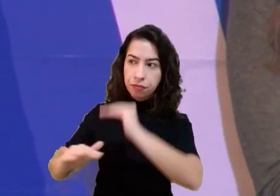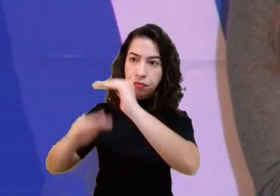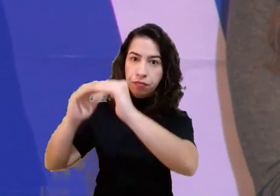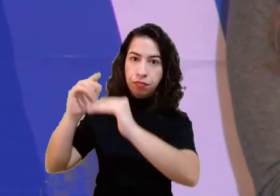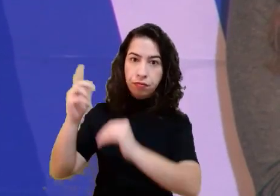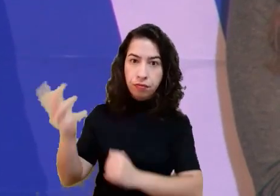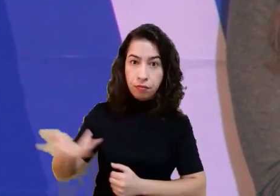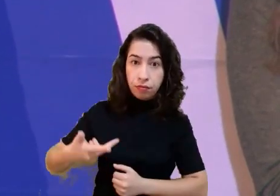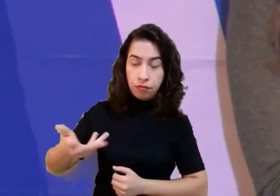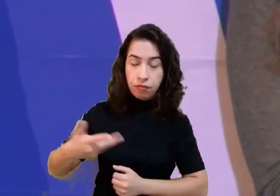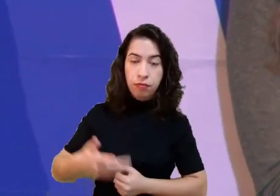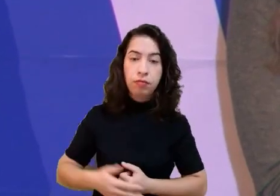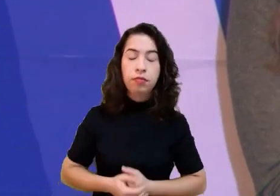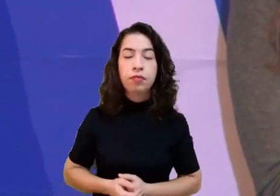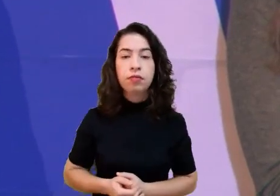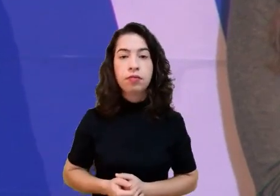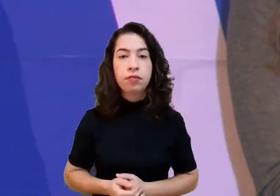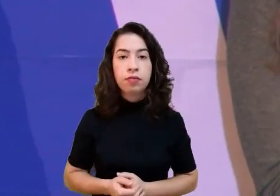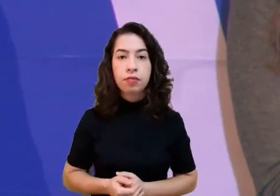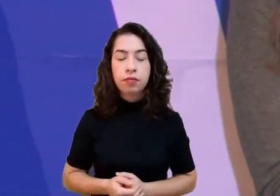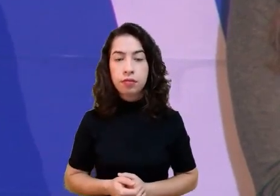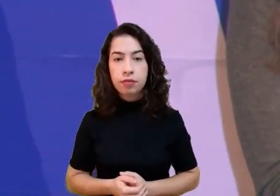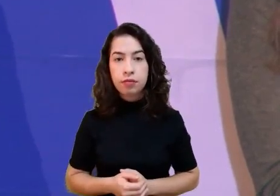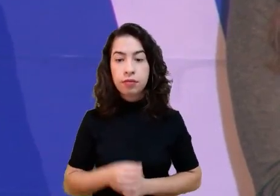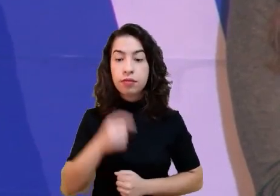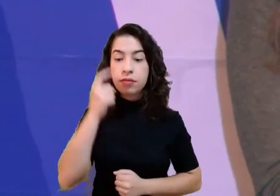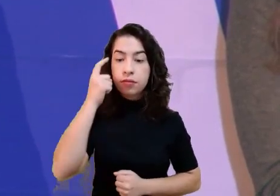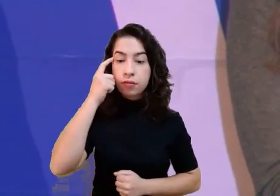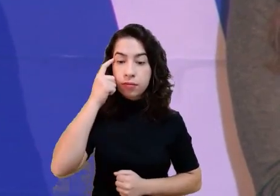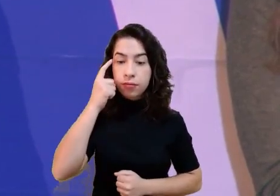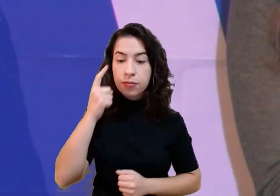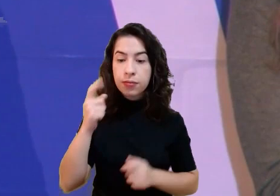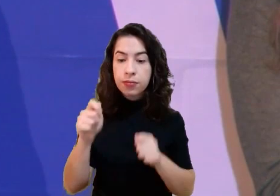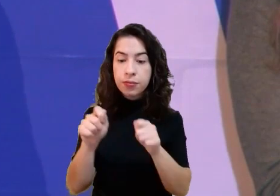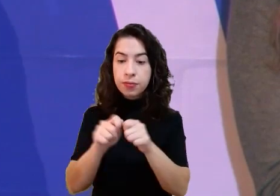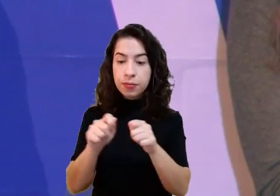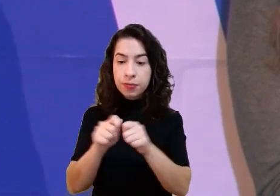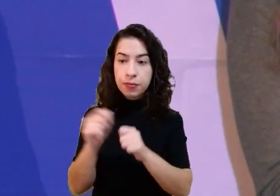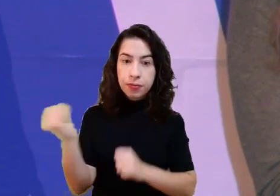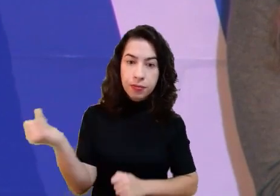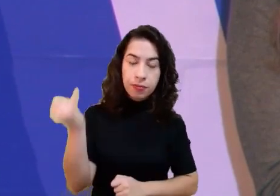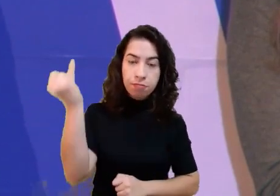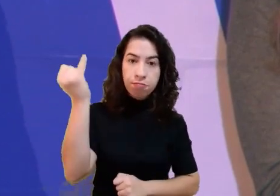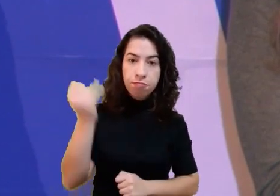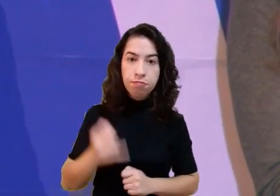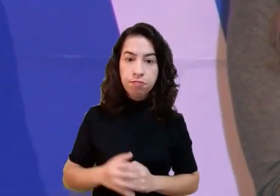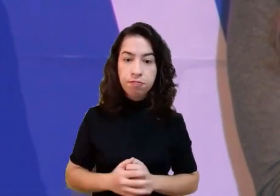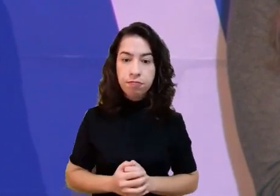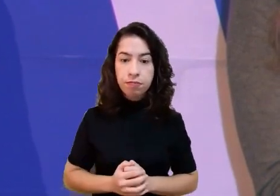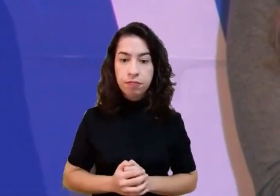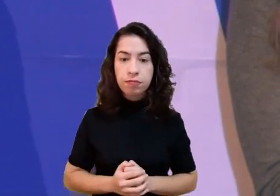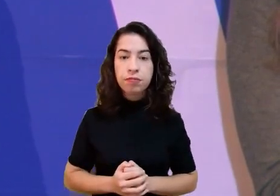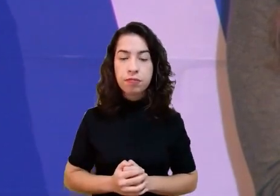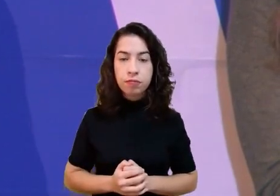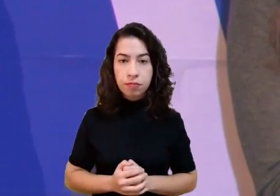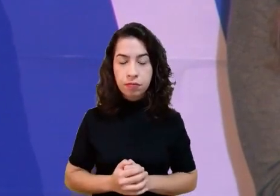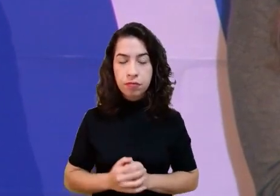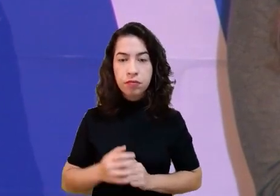this investment. And I think to do that, it's quite important, the benchmarking, the global